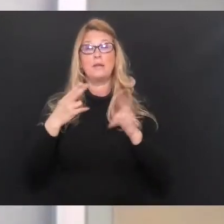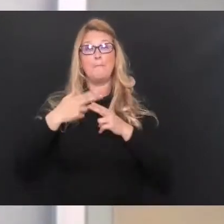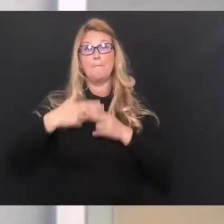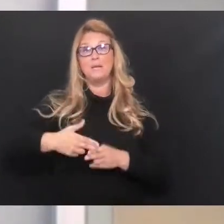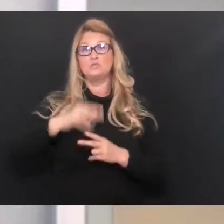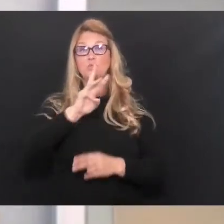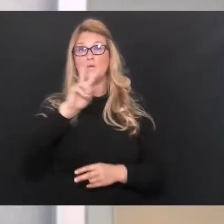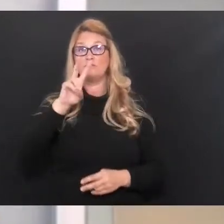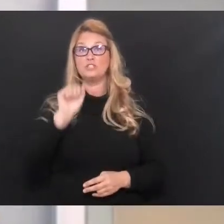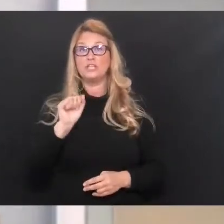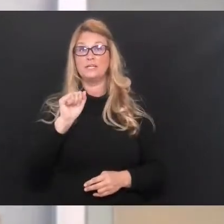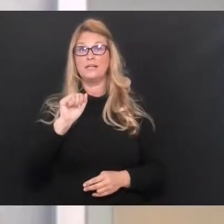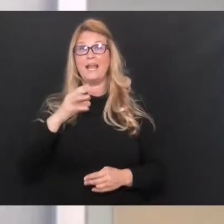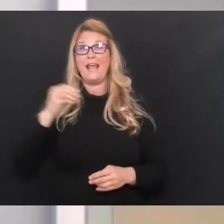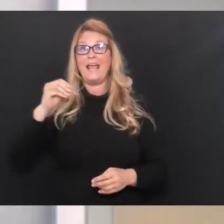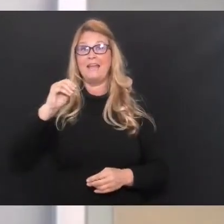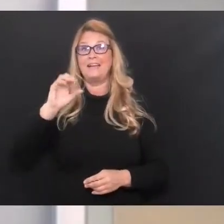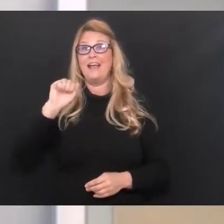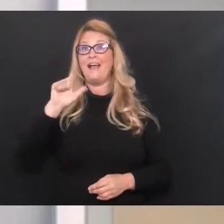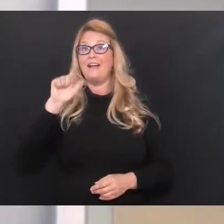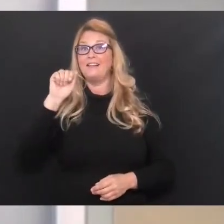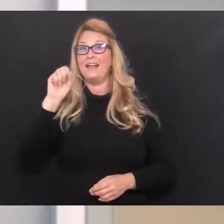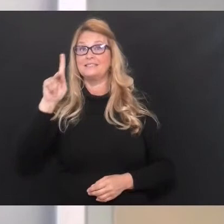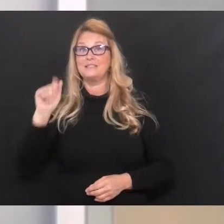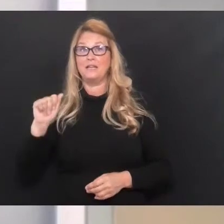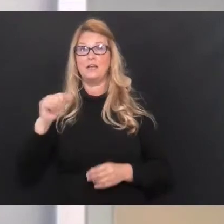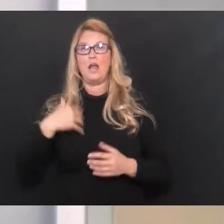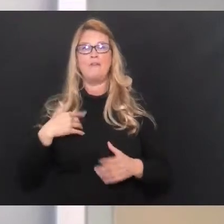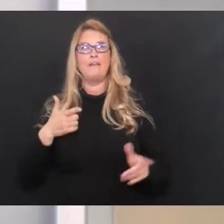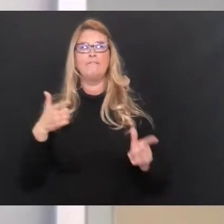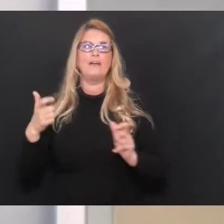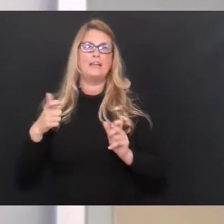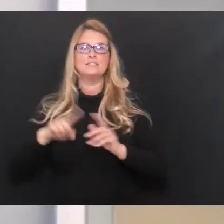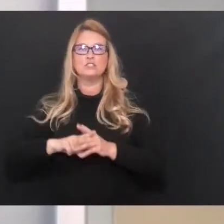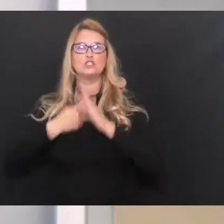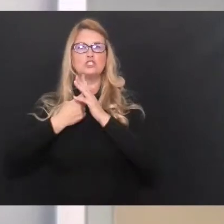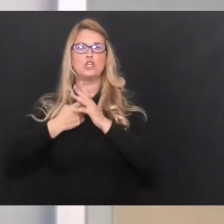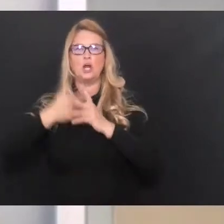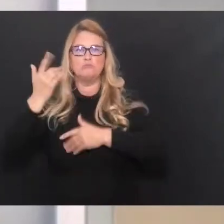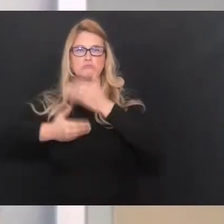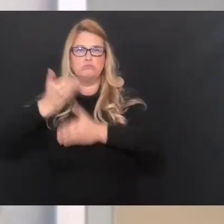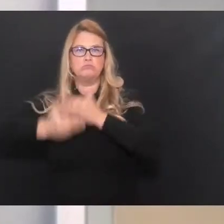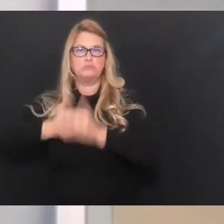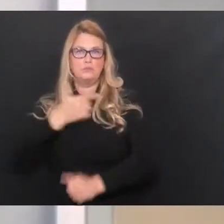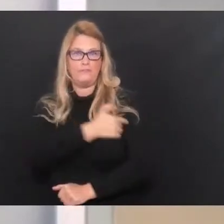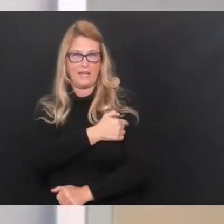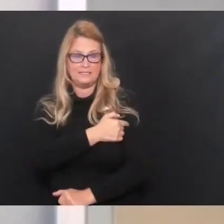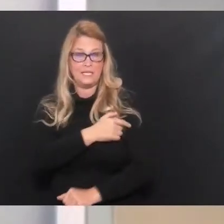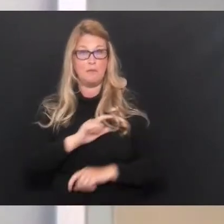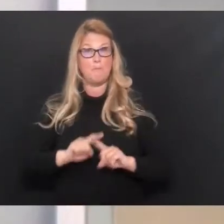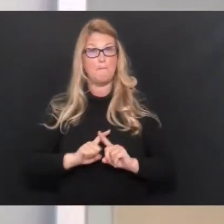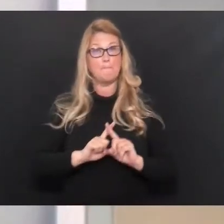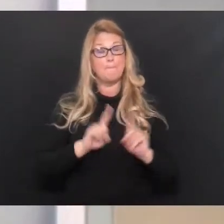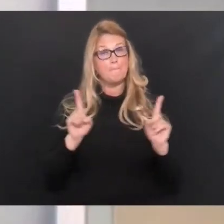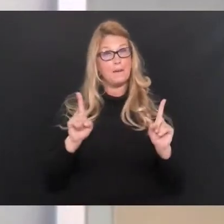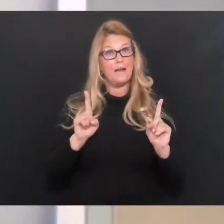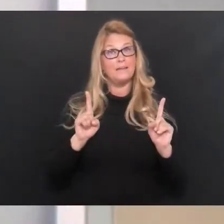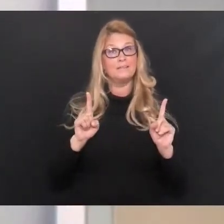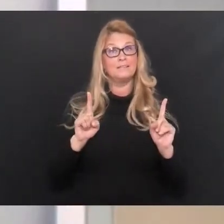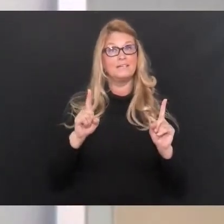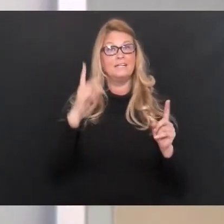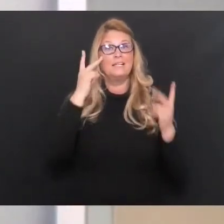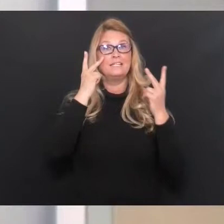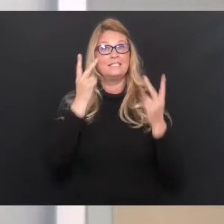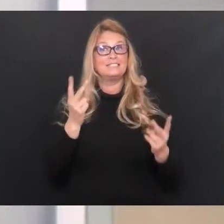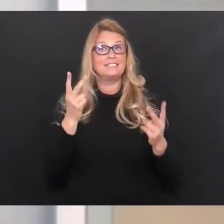the fastest start states in regards to distribution of vaccine. However, the article points out that there seems